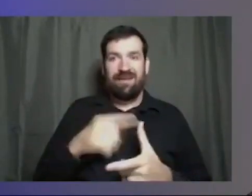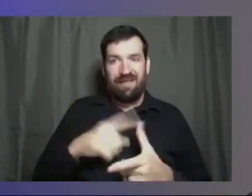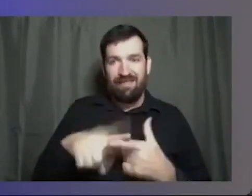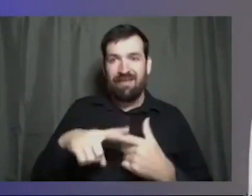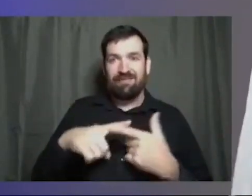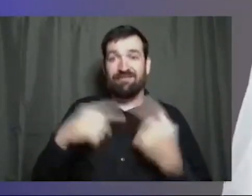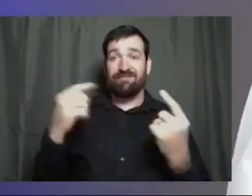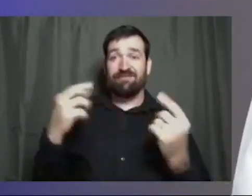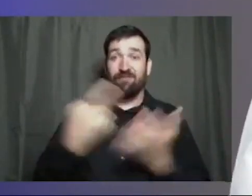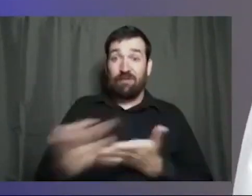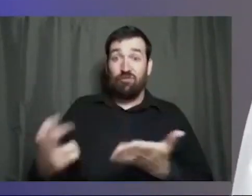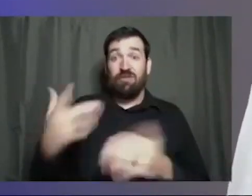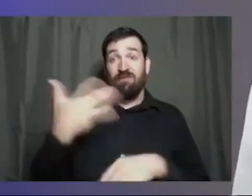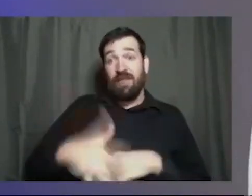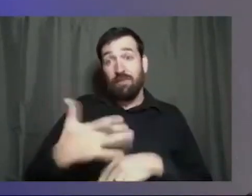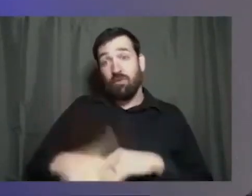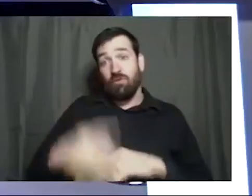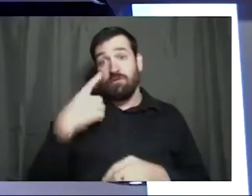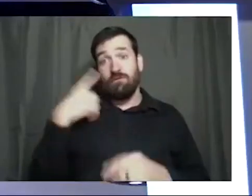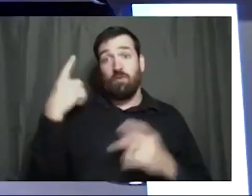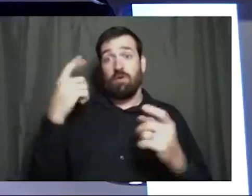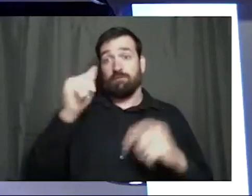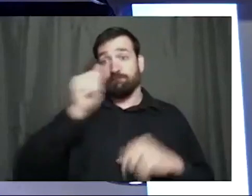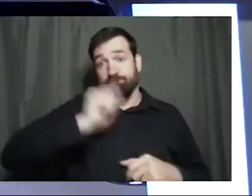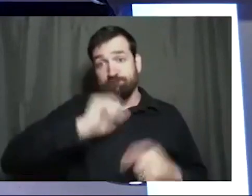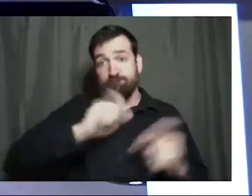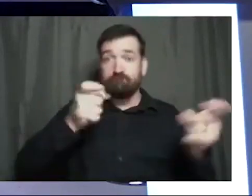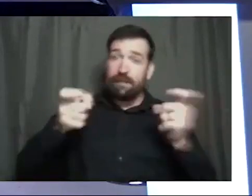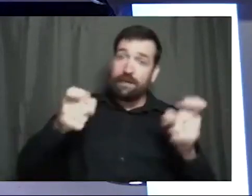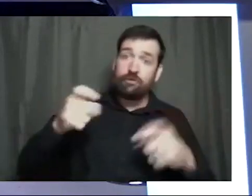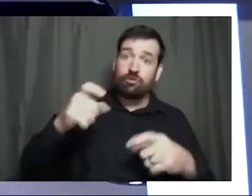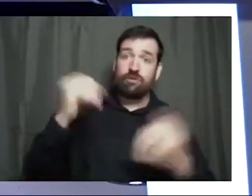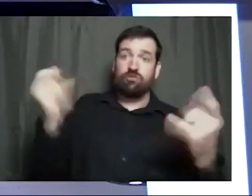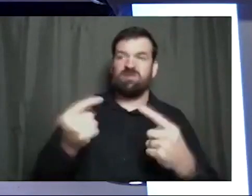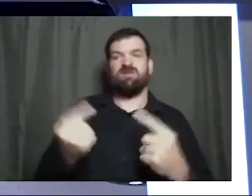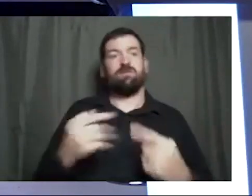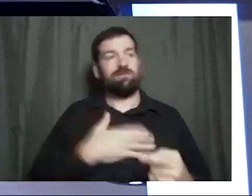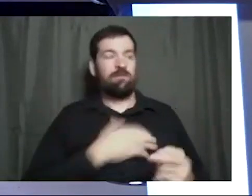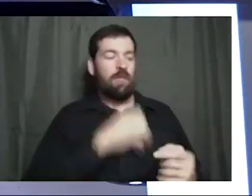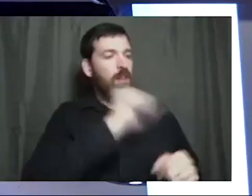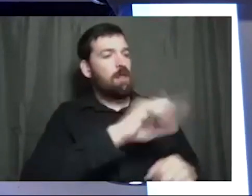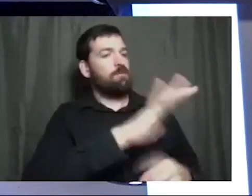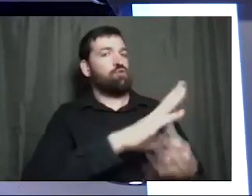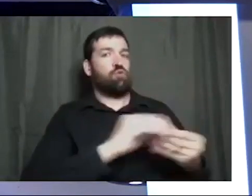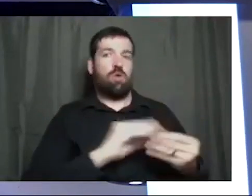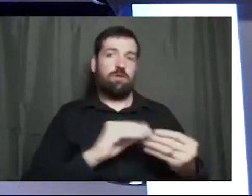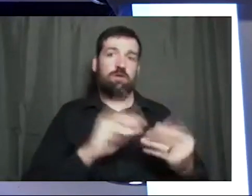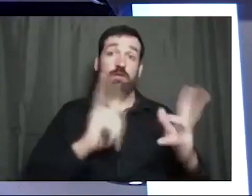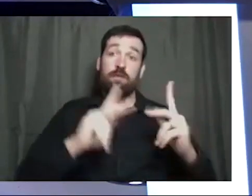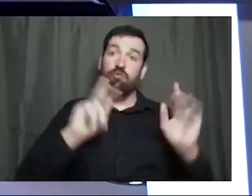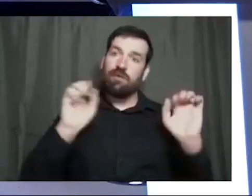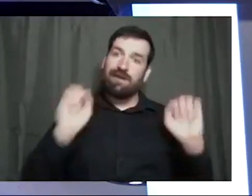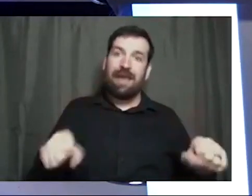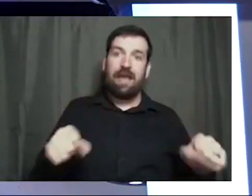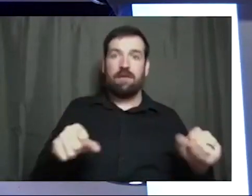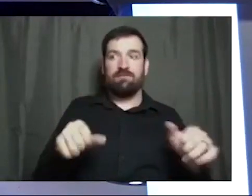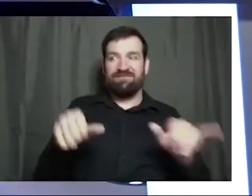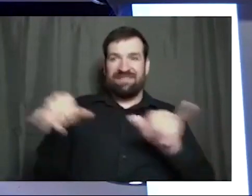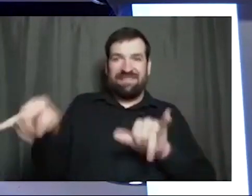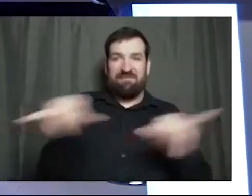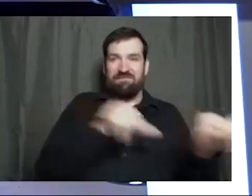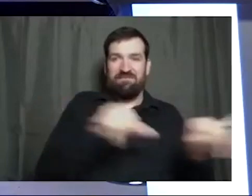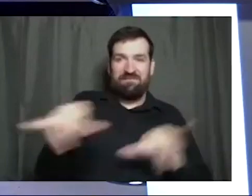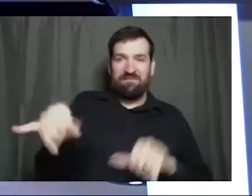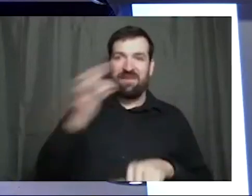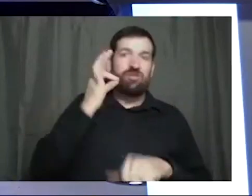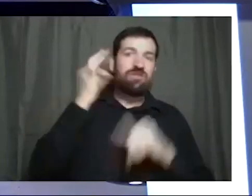NFL to help manage injury. And we love sharing your story because that really tells people, though, that people get to be treated kind of like a Chiefs player when they come here and